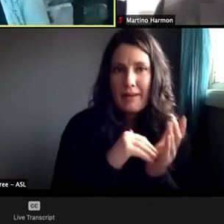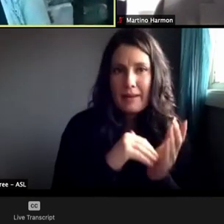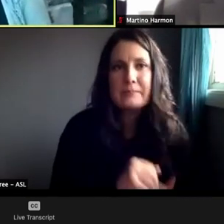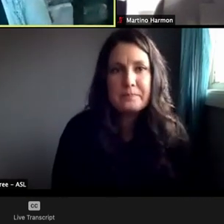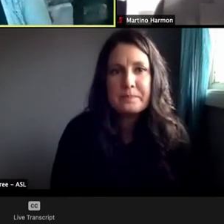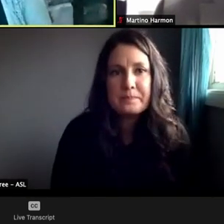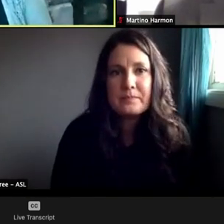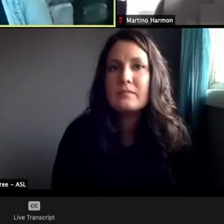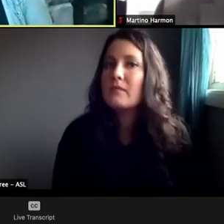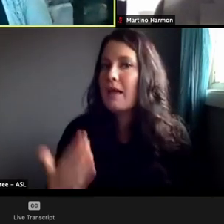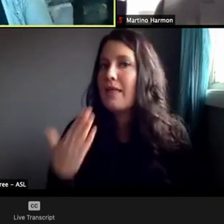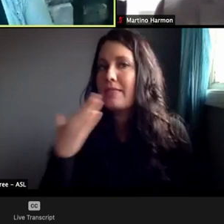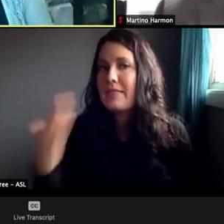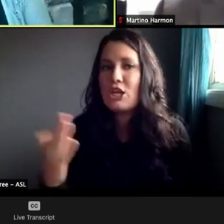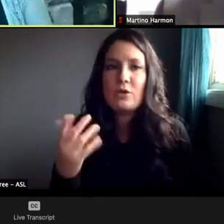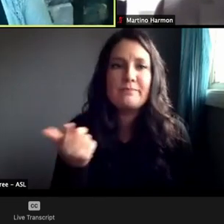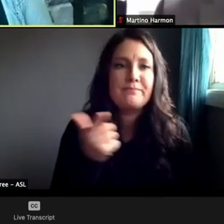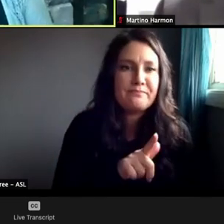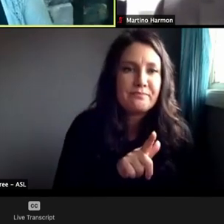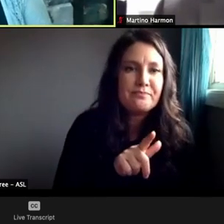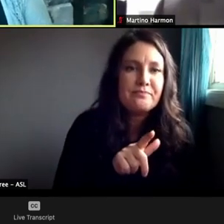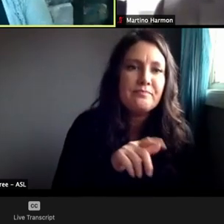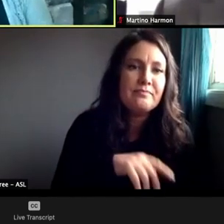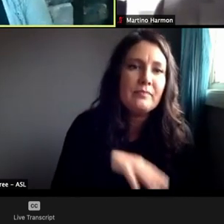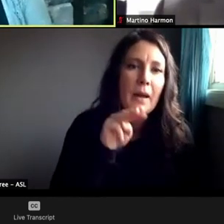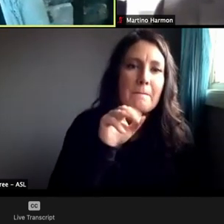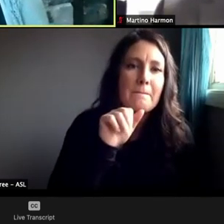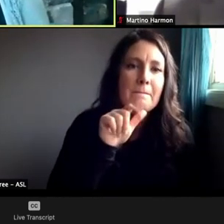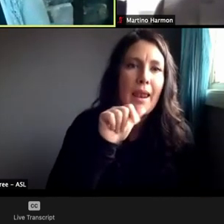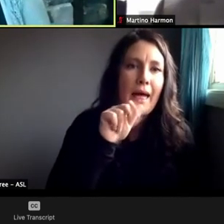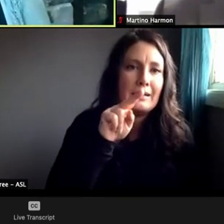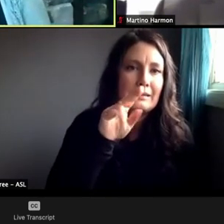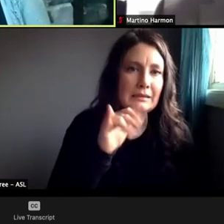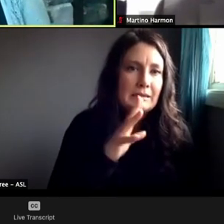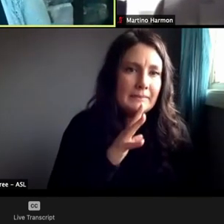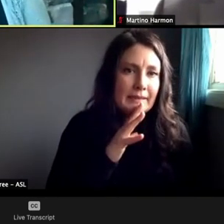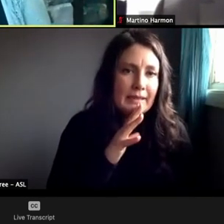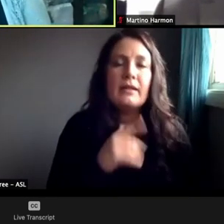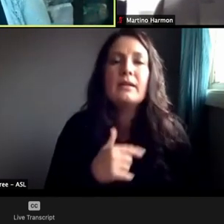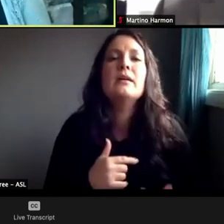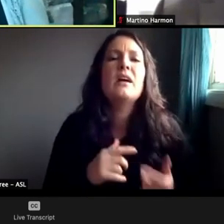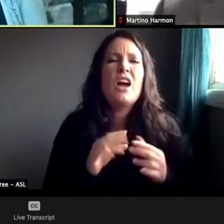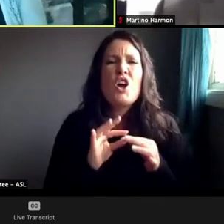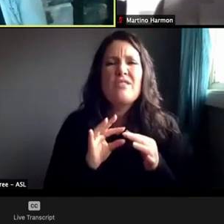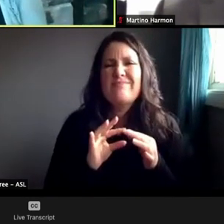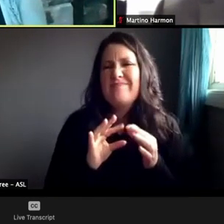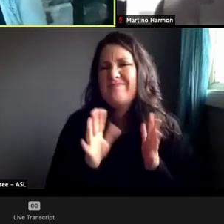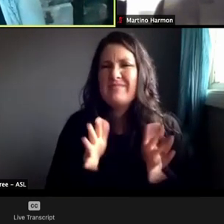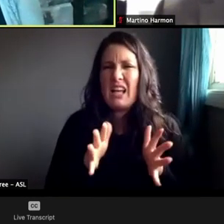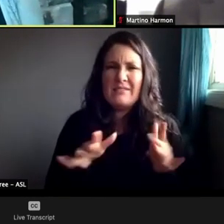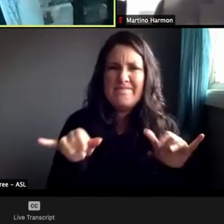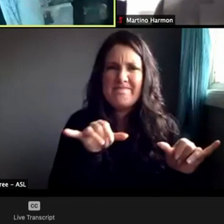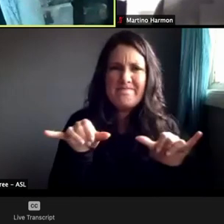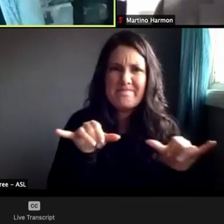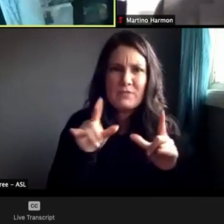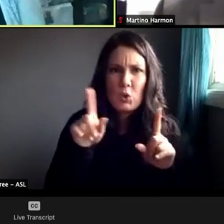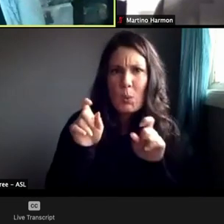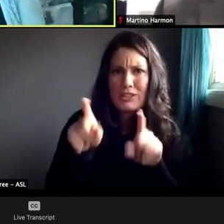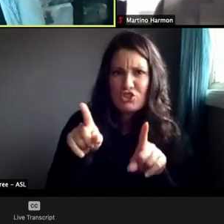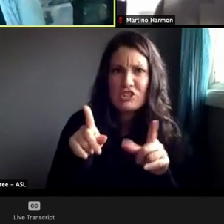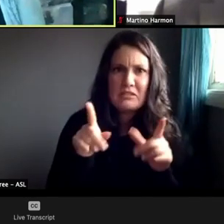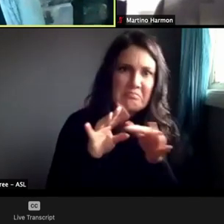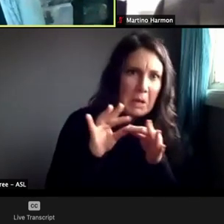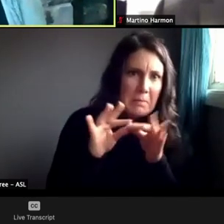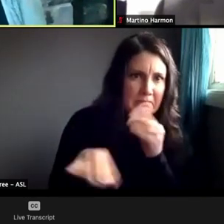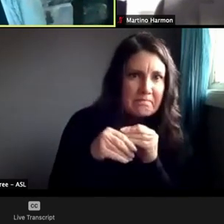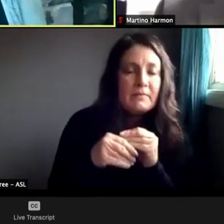you. There's sort of a related question, which I can comment on and see if anyone has any additional. What should staff do if